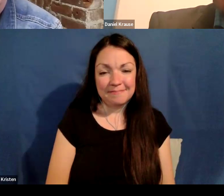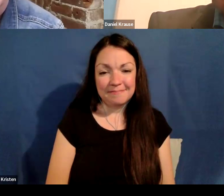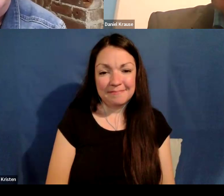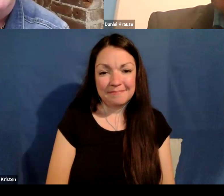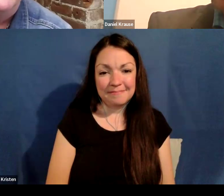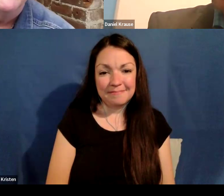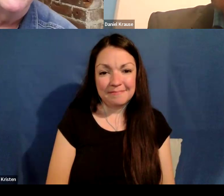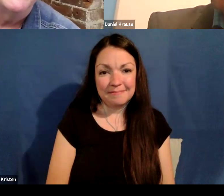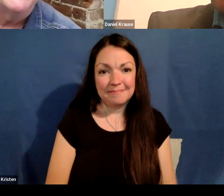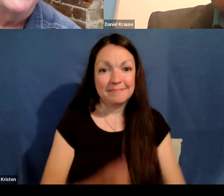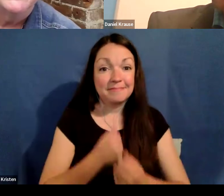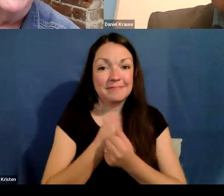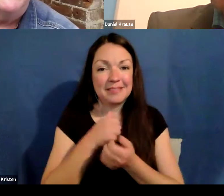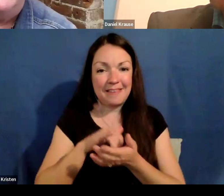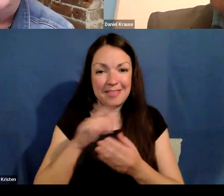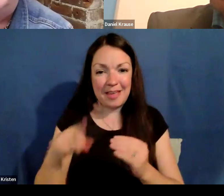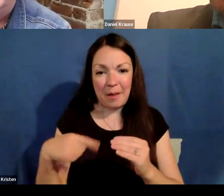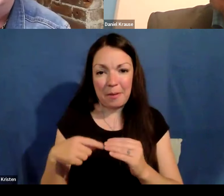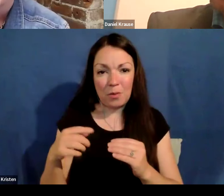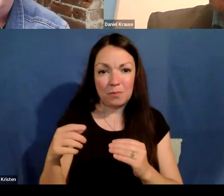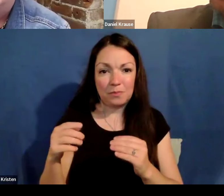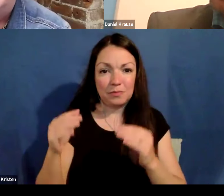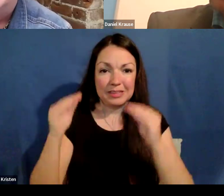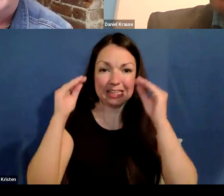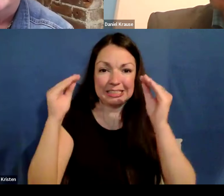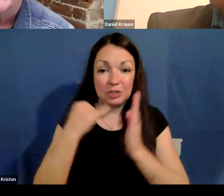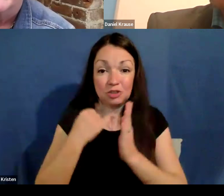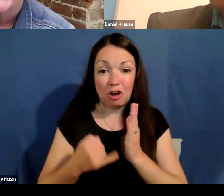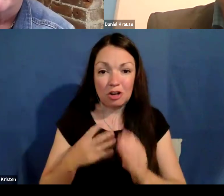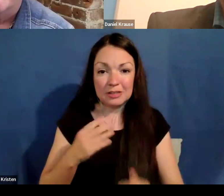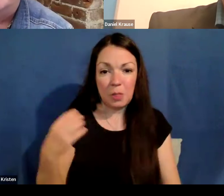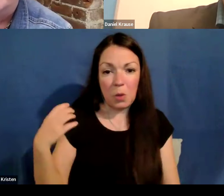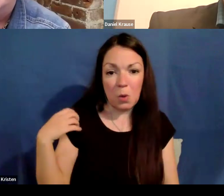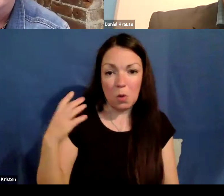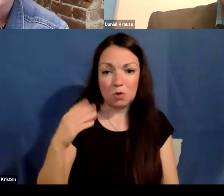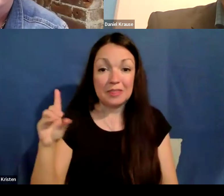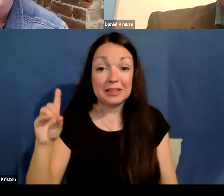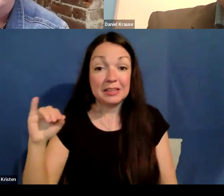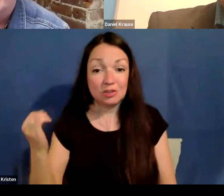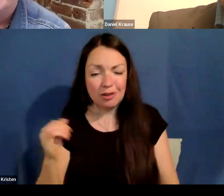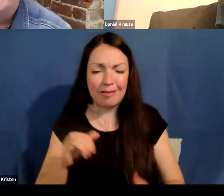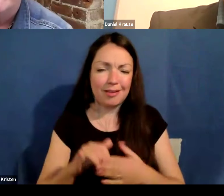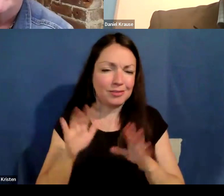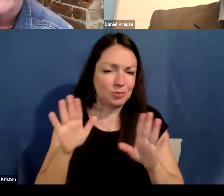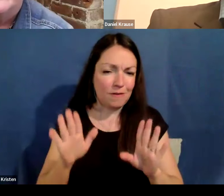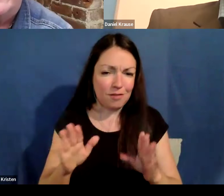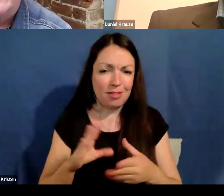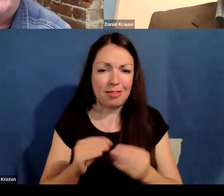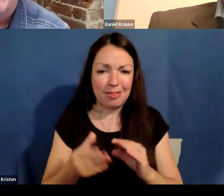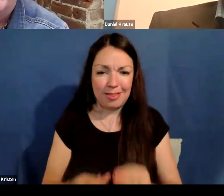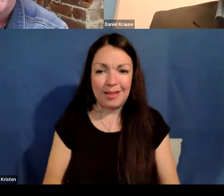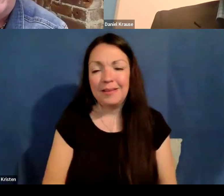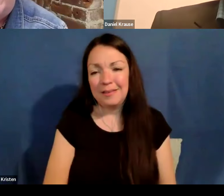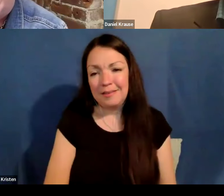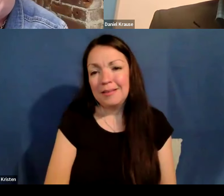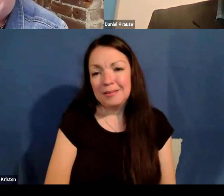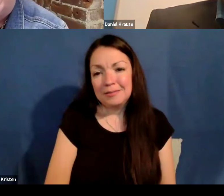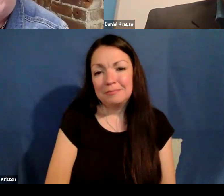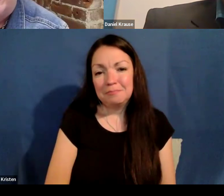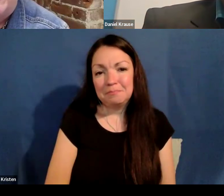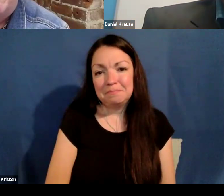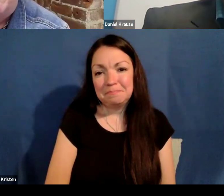I love that about the teacher and artist and the coach and the DJ. That's wonderful. Yeah. Yeah. On